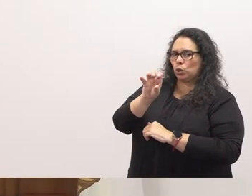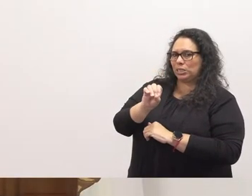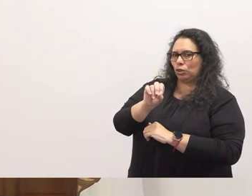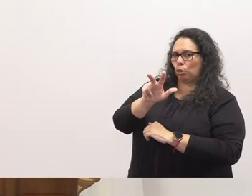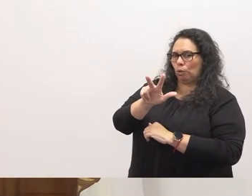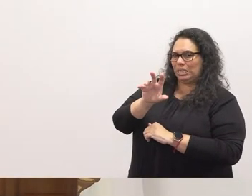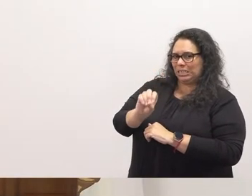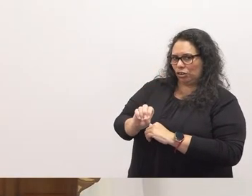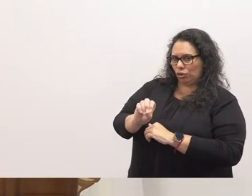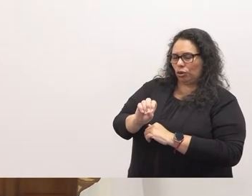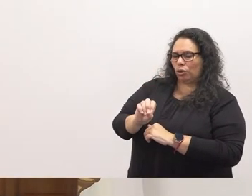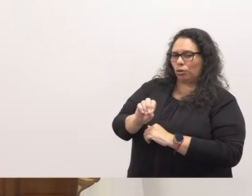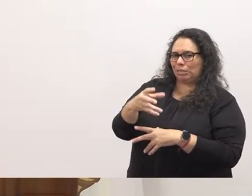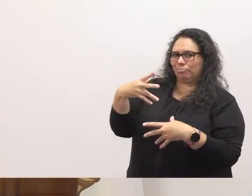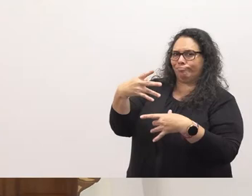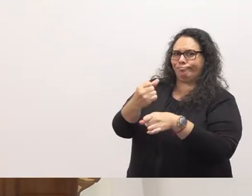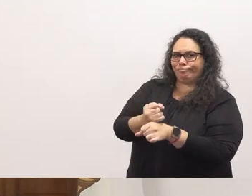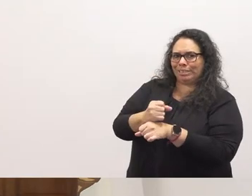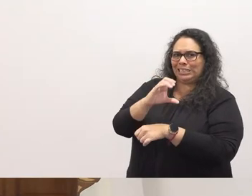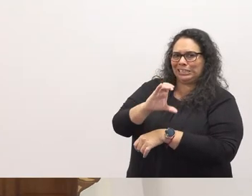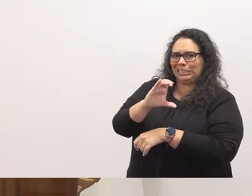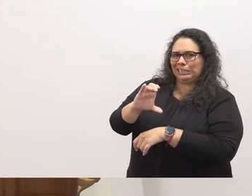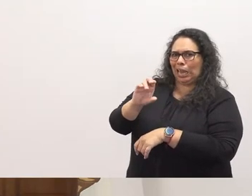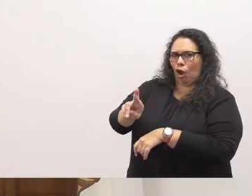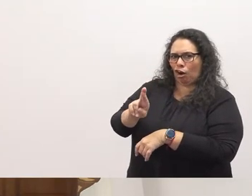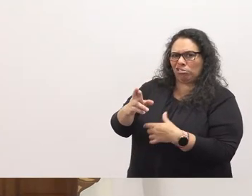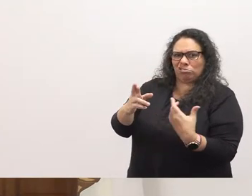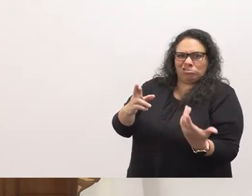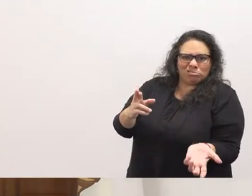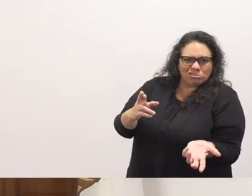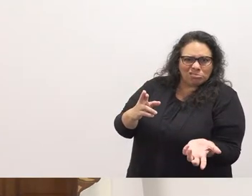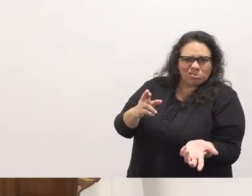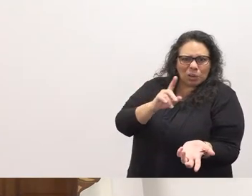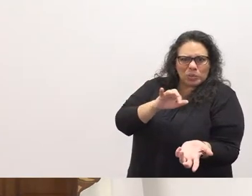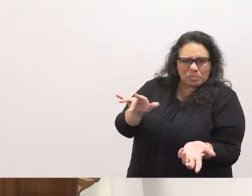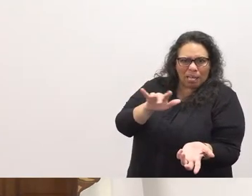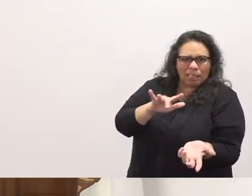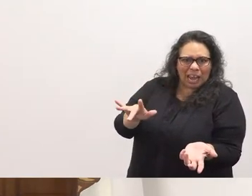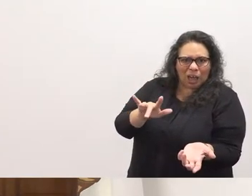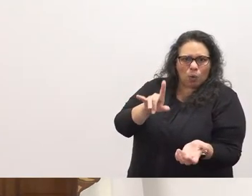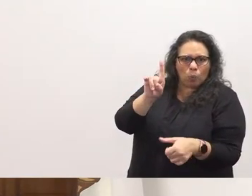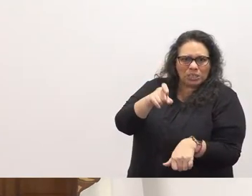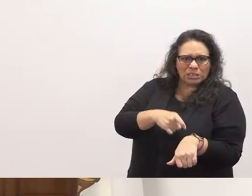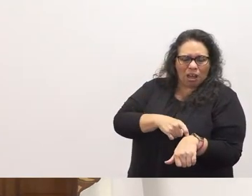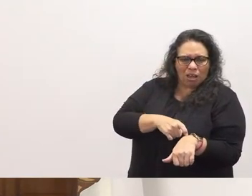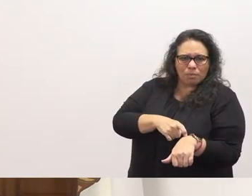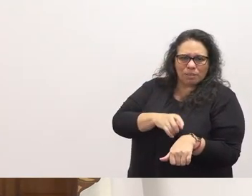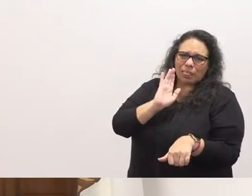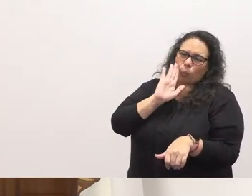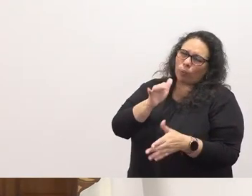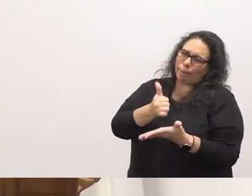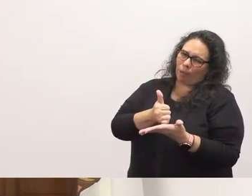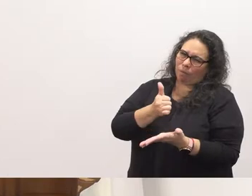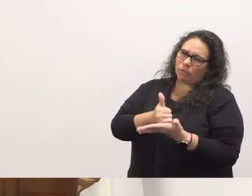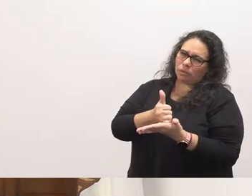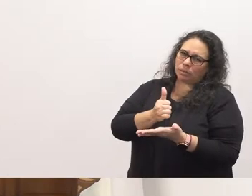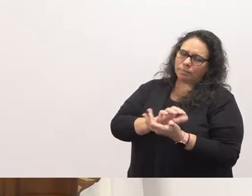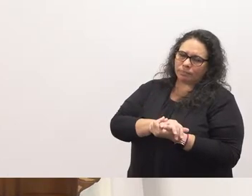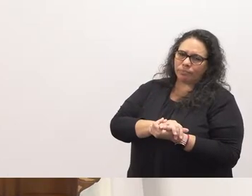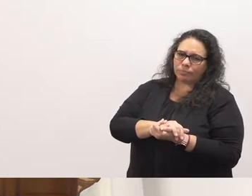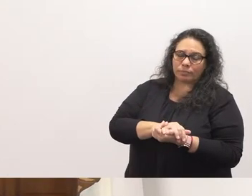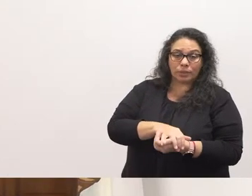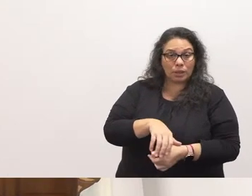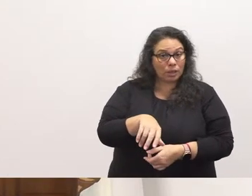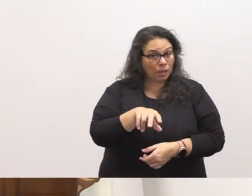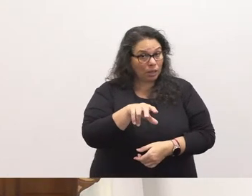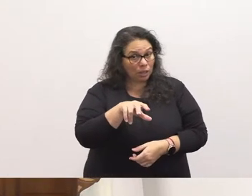4030, there's a acronym CCR that if it could just be spelled out one time, that would be helpful. Viva, it seems